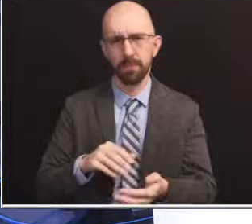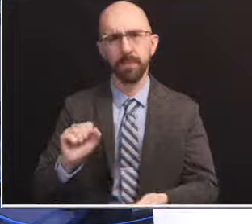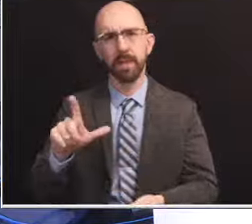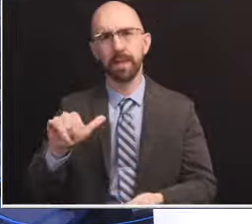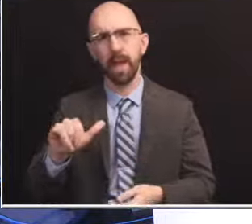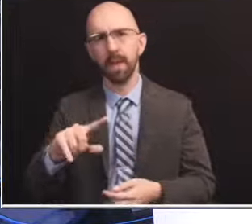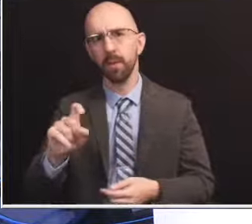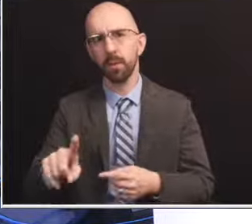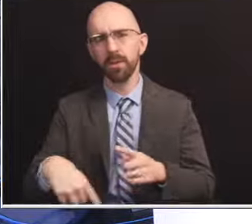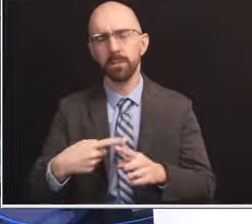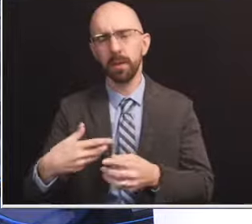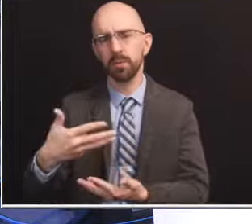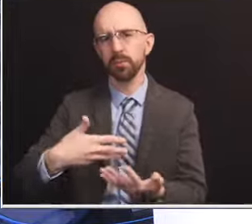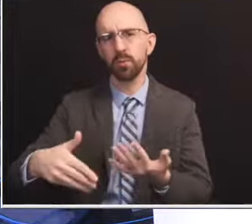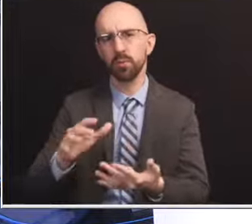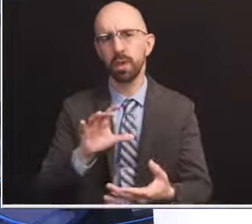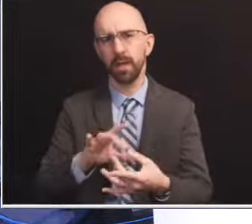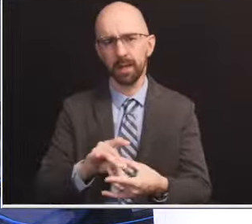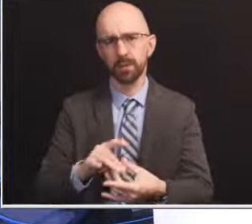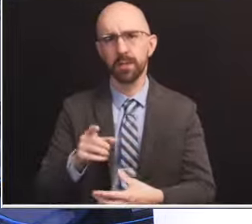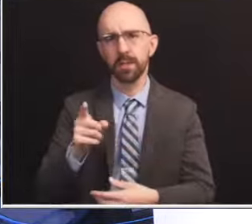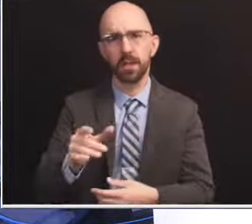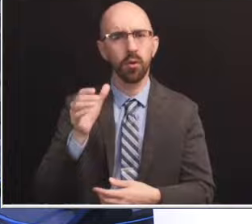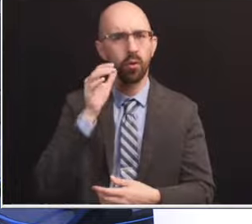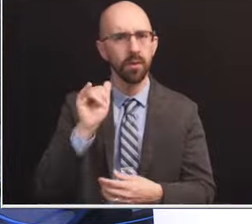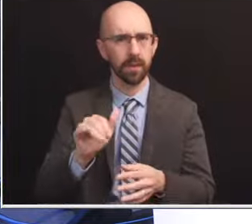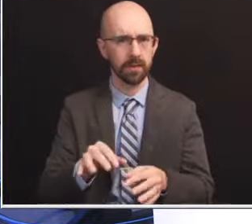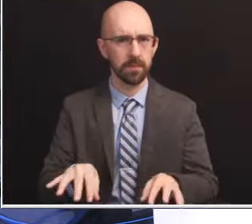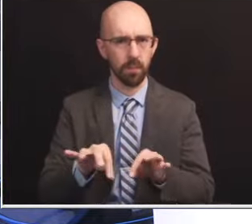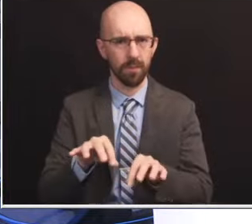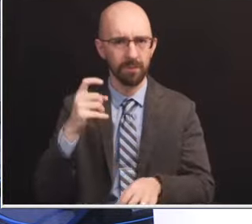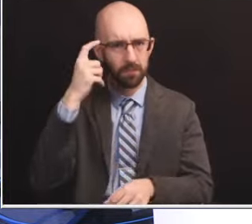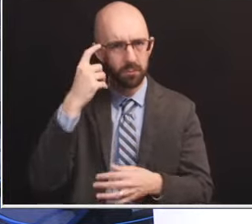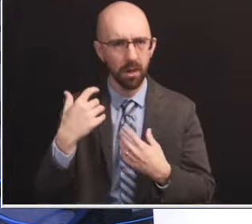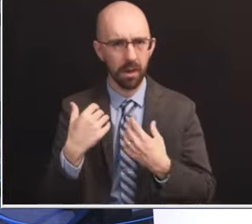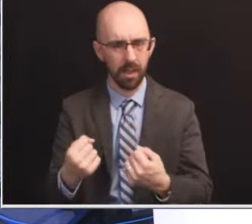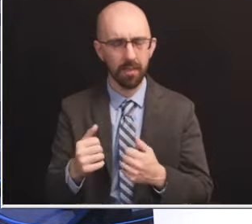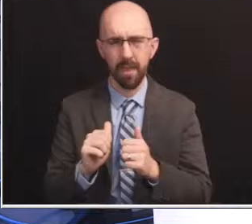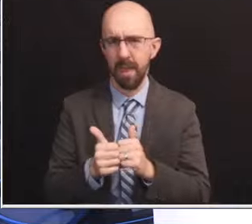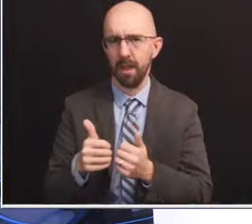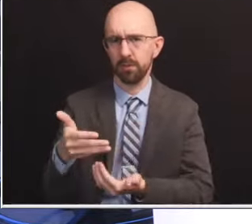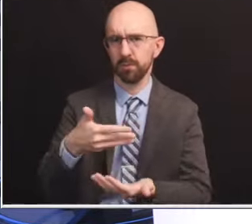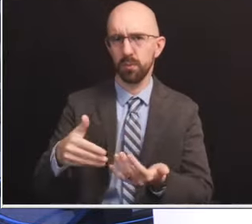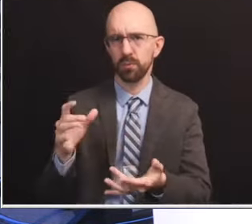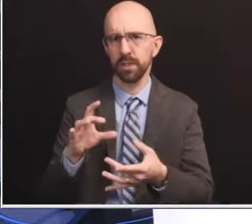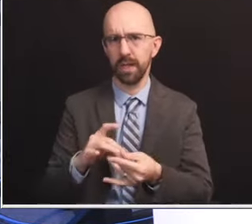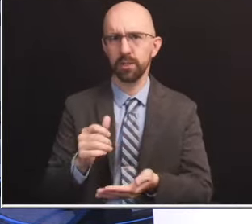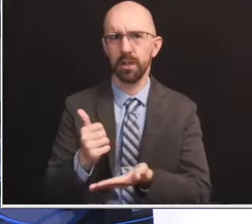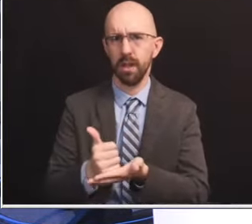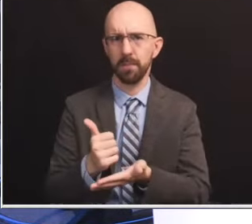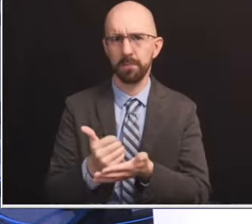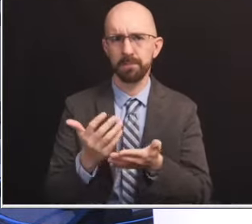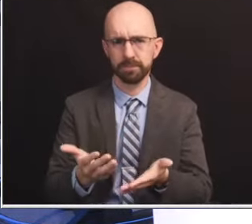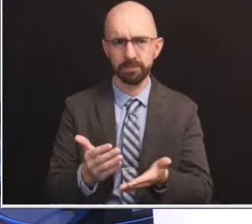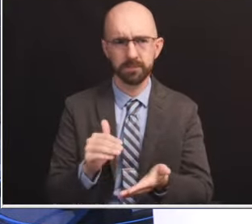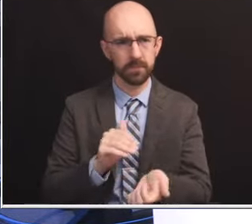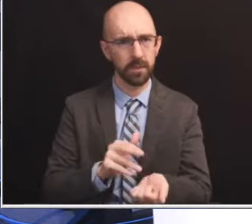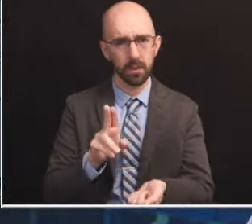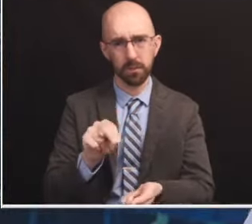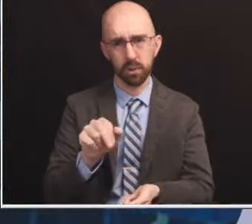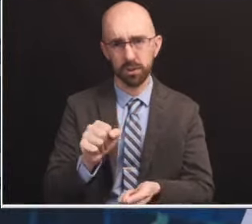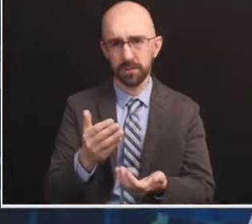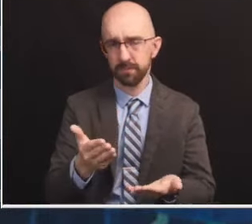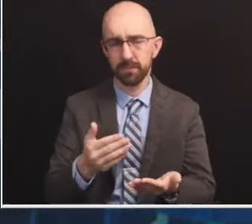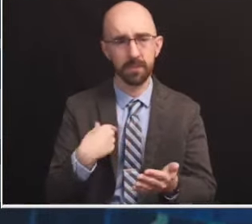connection. She heard that that's important to brain health. How does social connection help? Dr. Burns? Yeah, I mean,